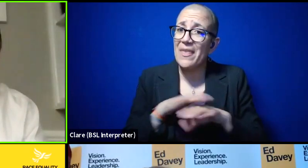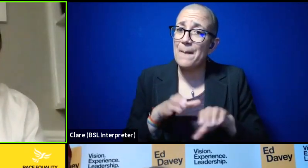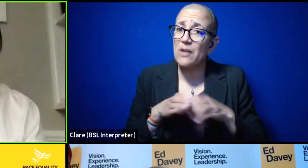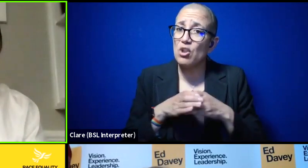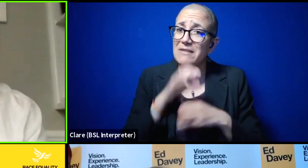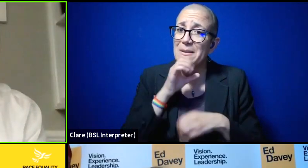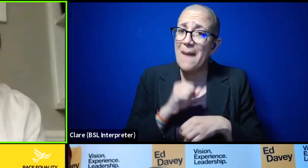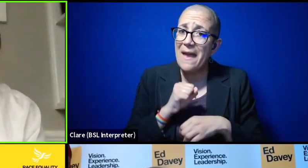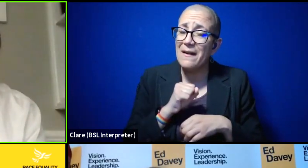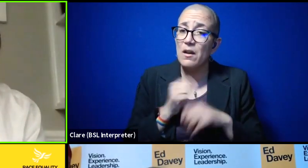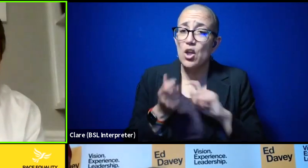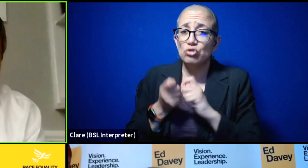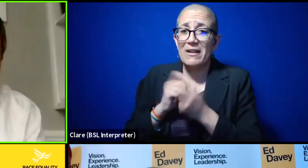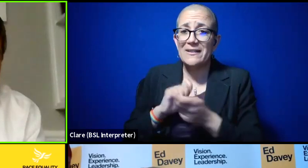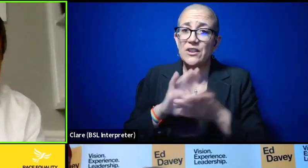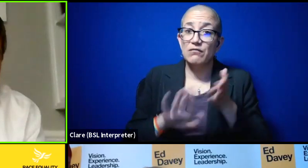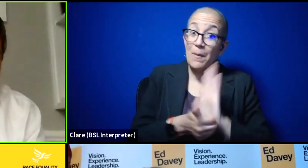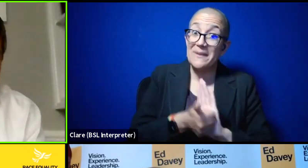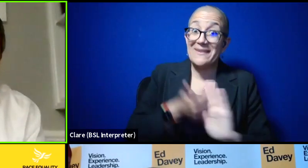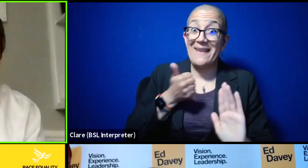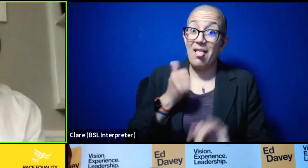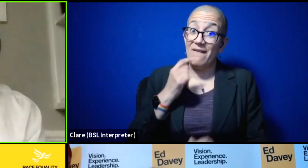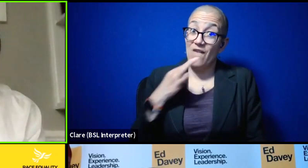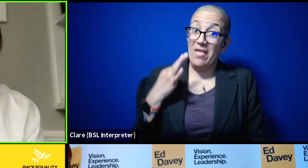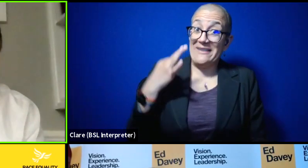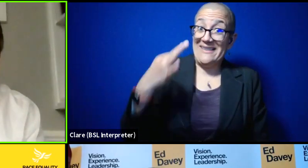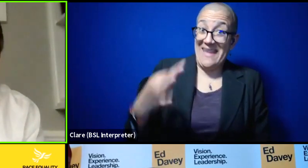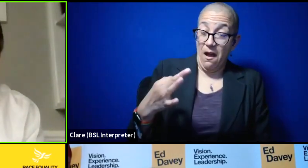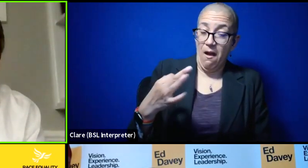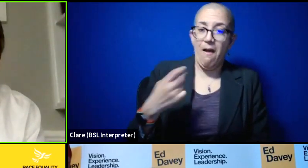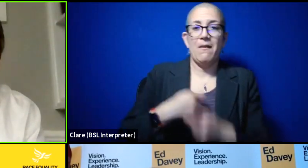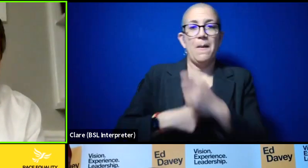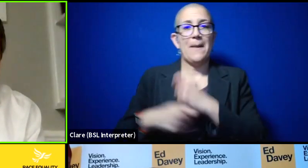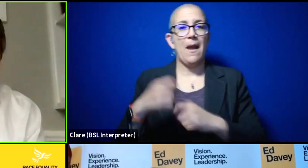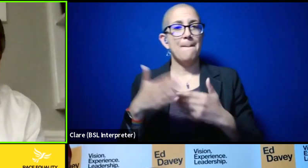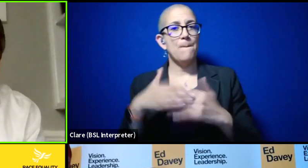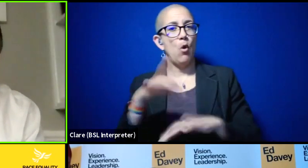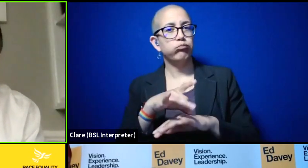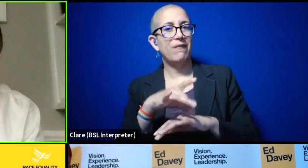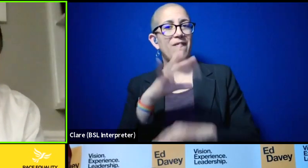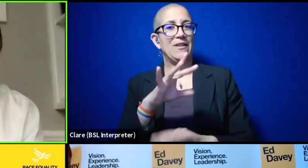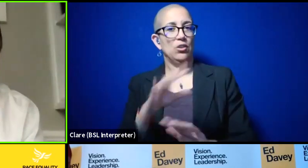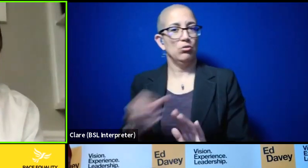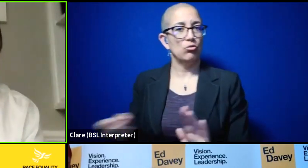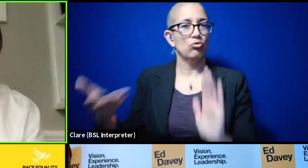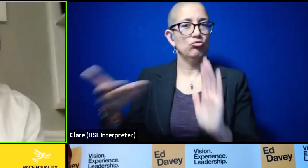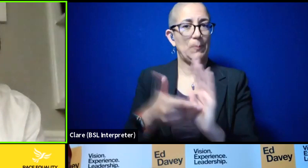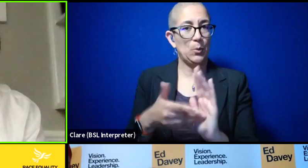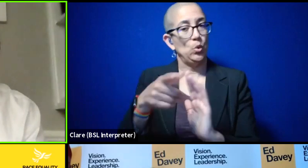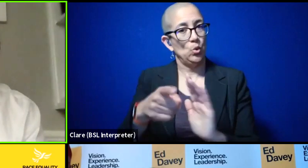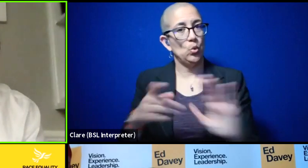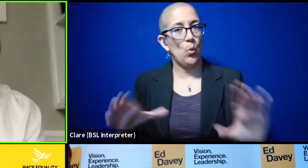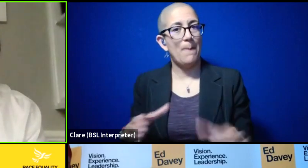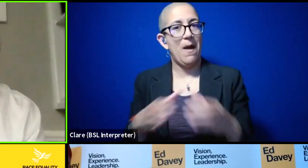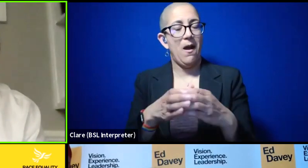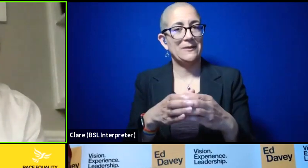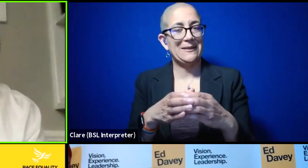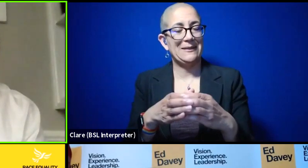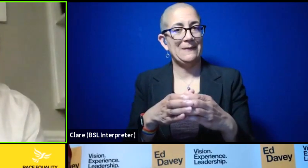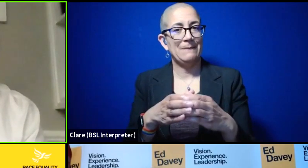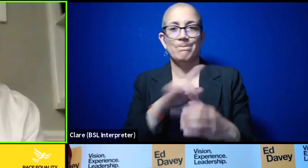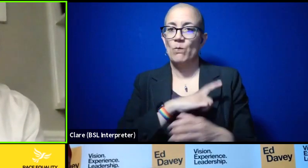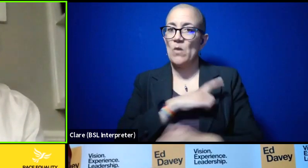himself transition from skilled volunteering into more impactful and professional contributions to the party, given that the